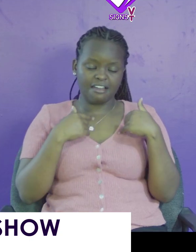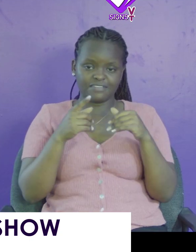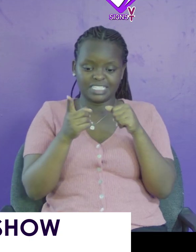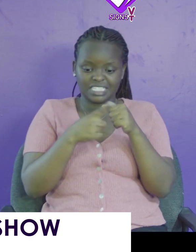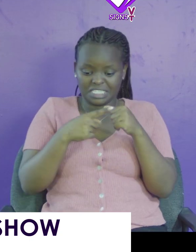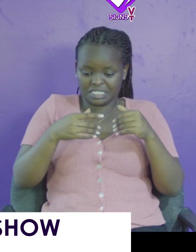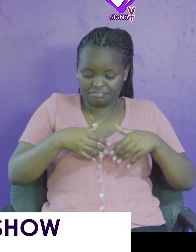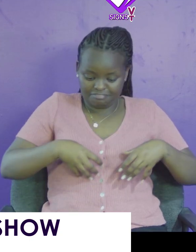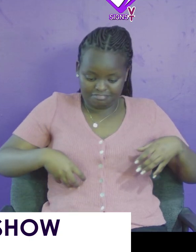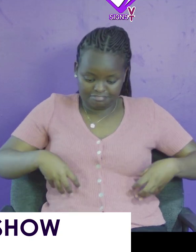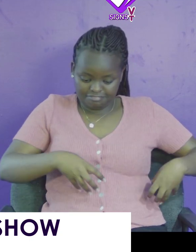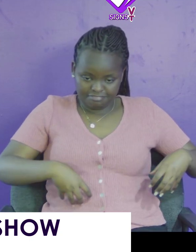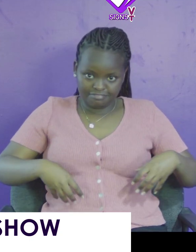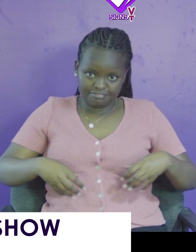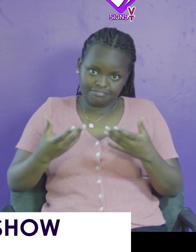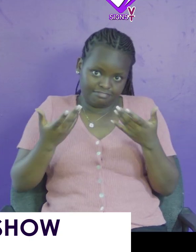money.